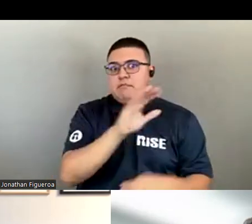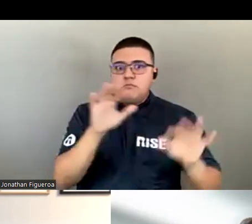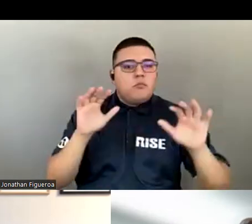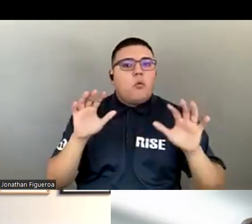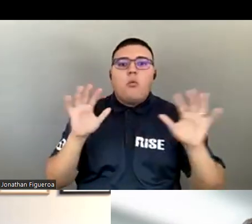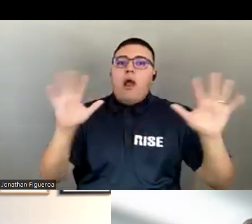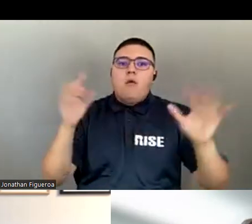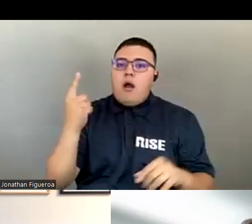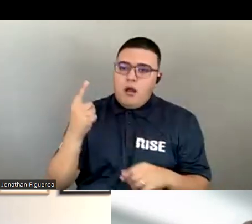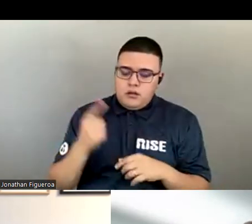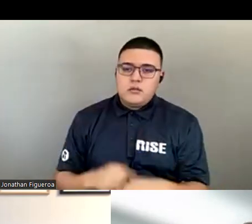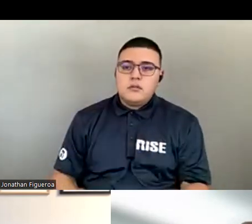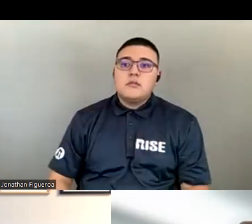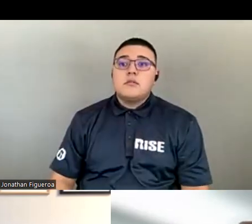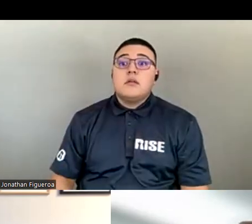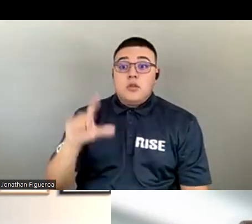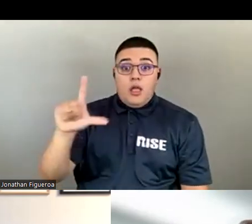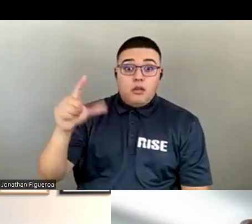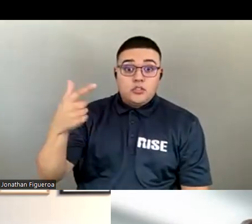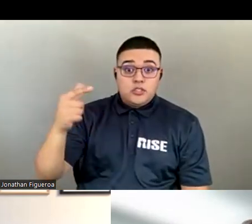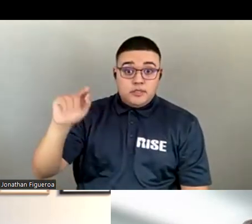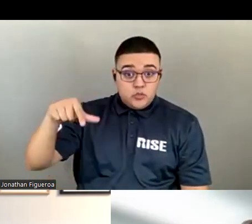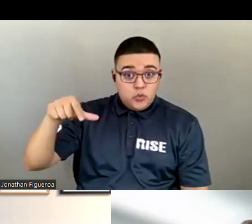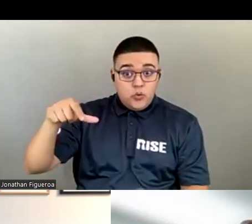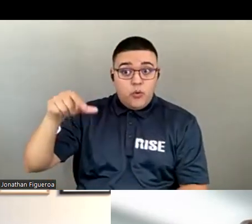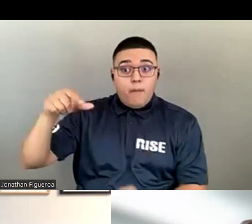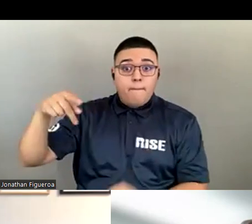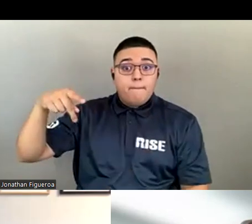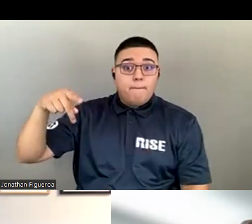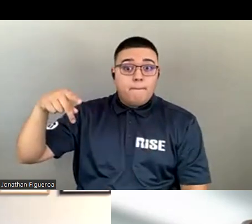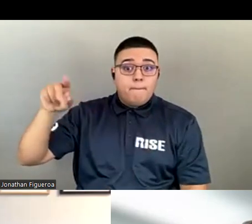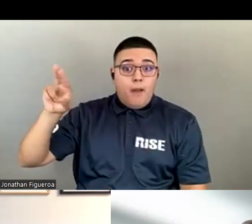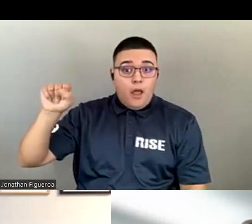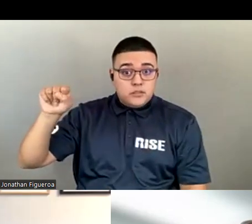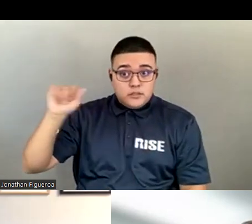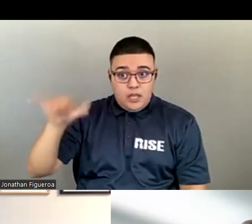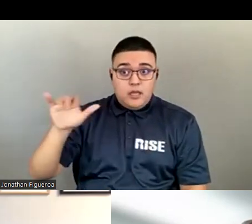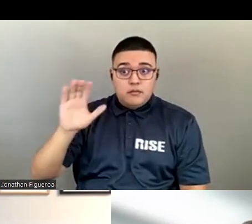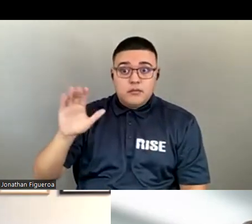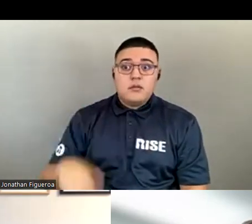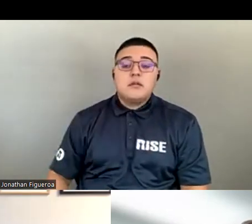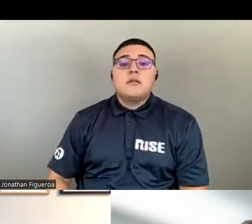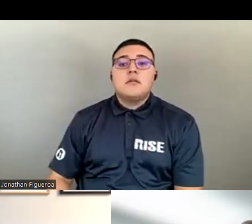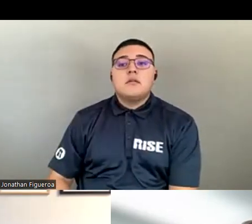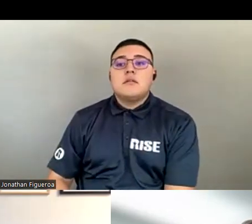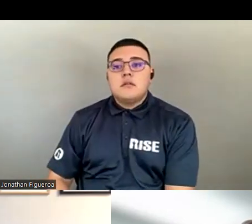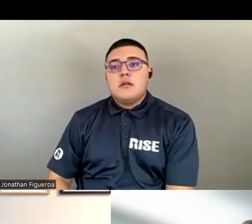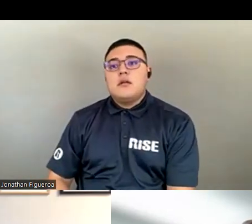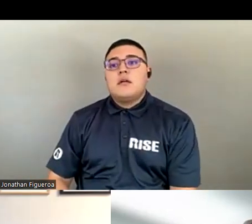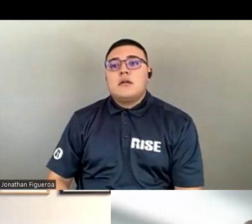believe, and are we talking LGBTQ plus specific? If we are, Family Acceptance Project to me is kind